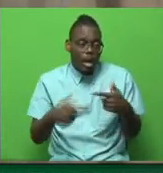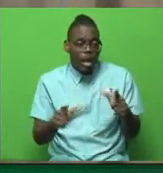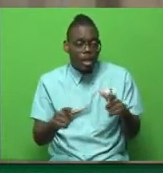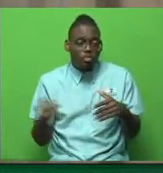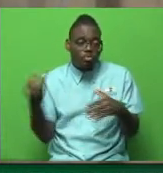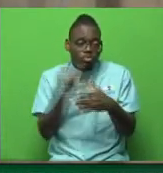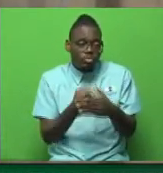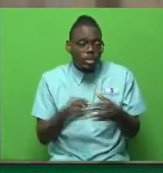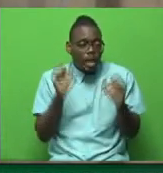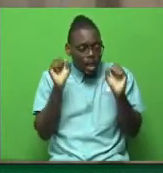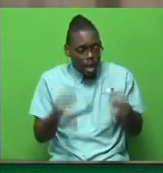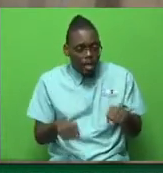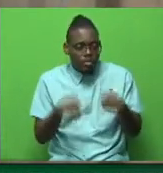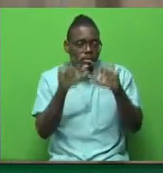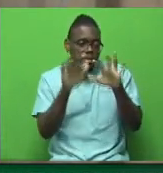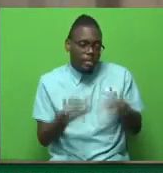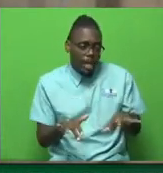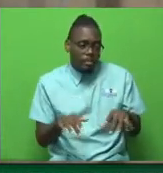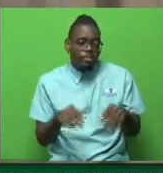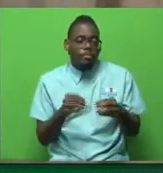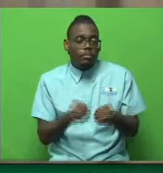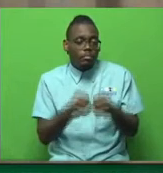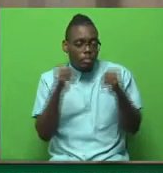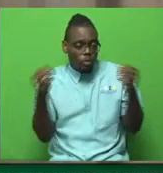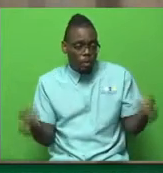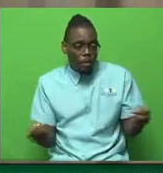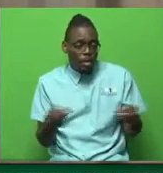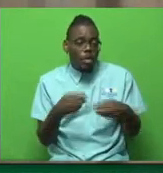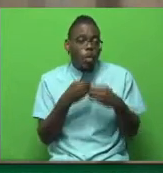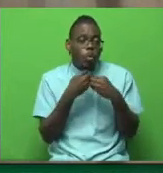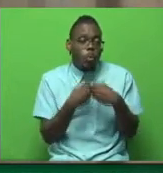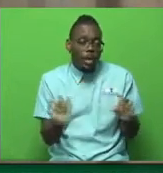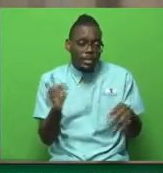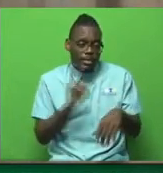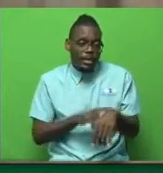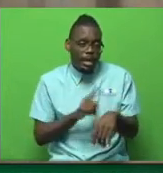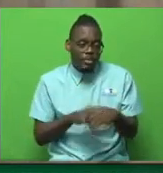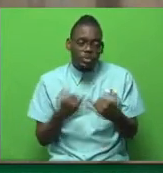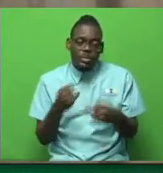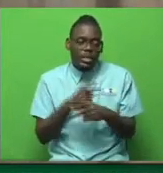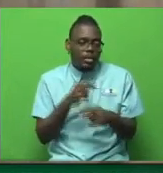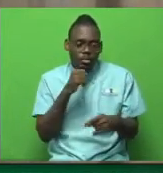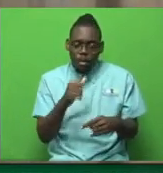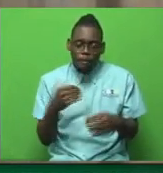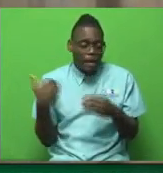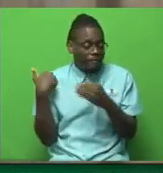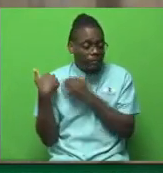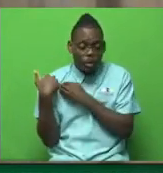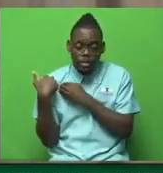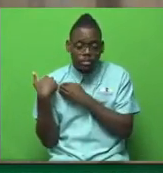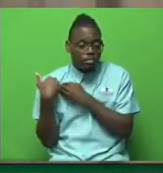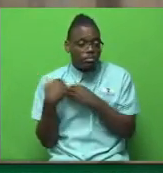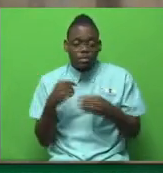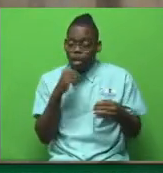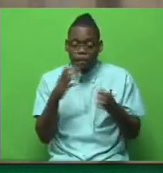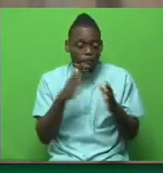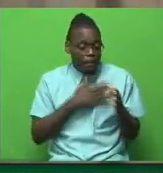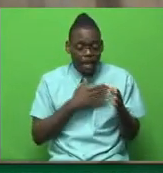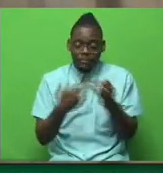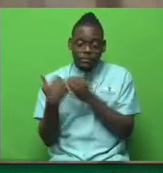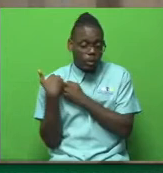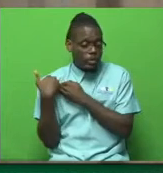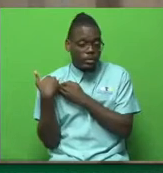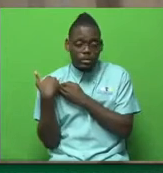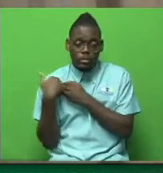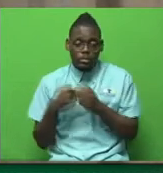press release because he misused his parliamentary time here today that's not my fault that is not my fault see